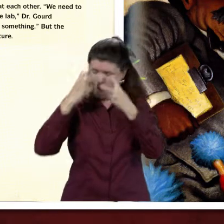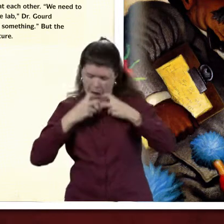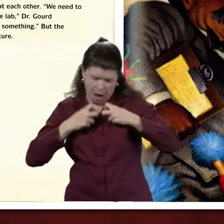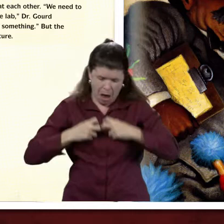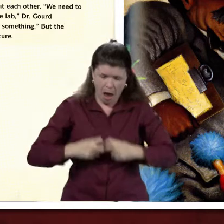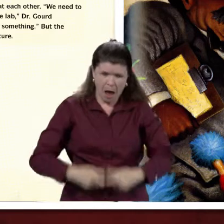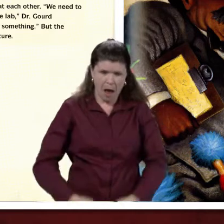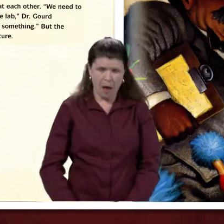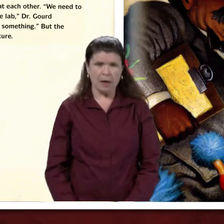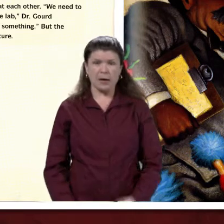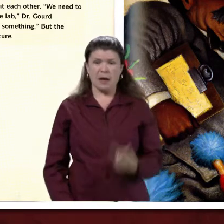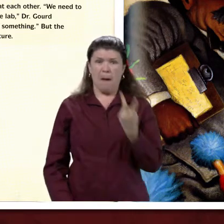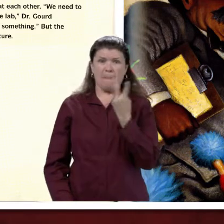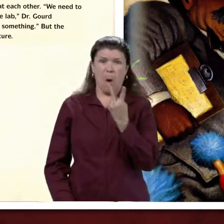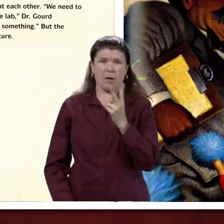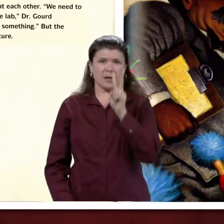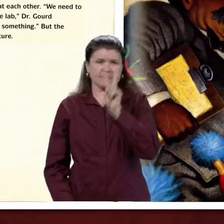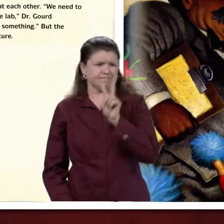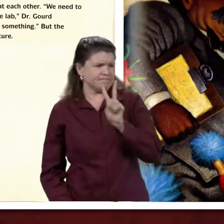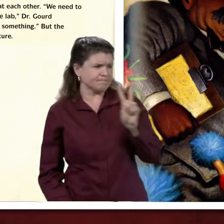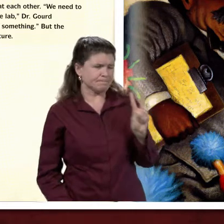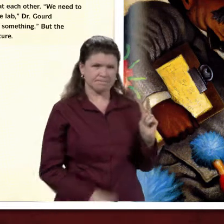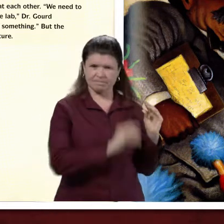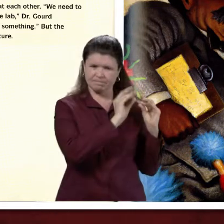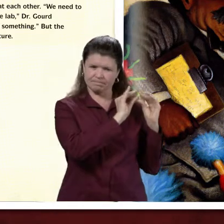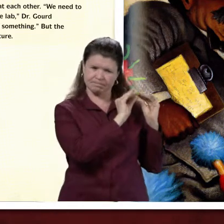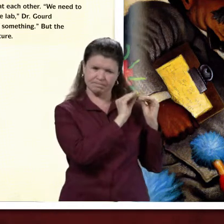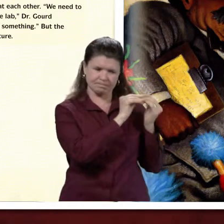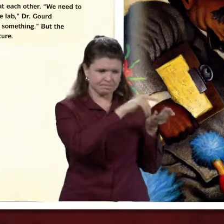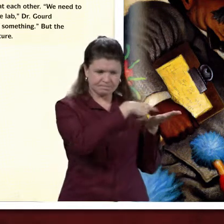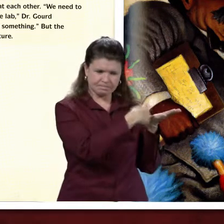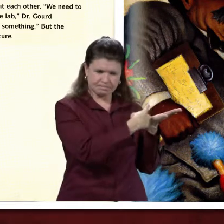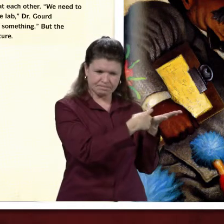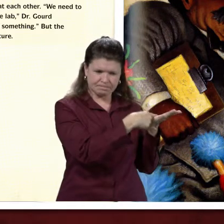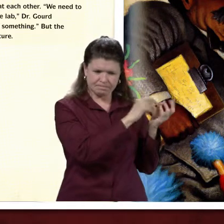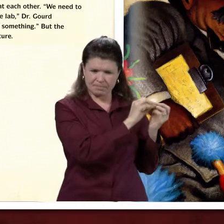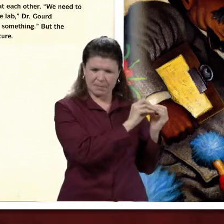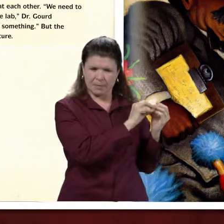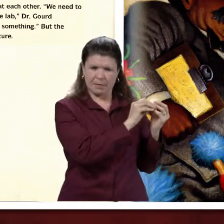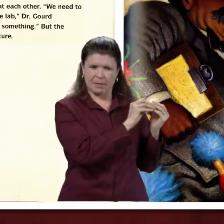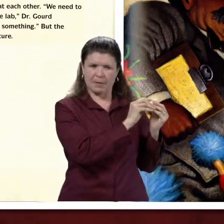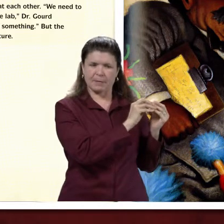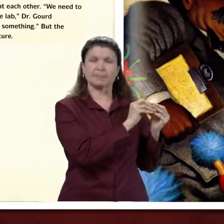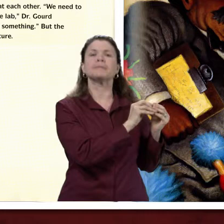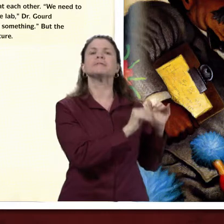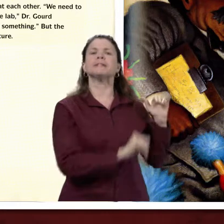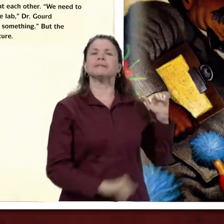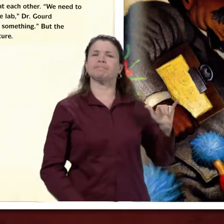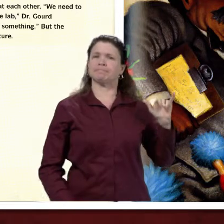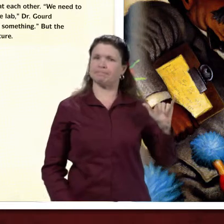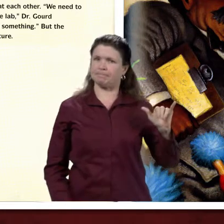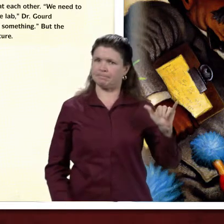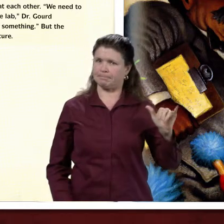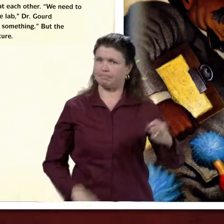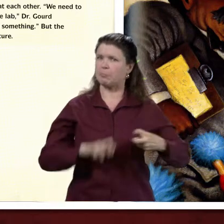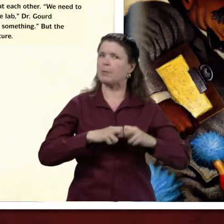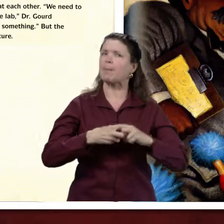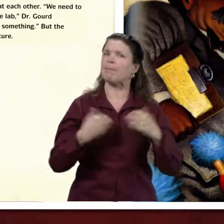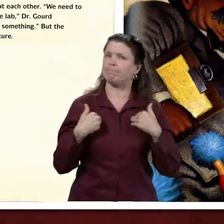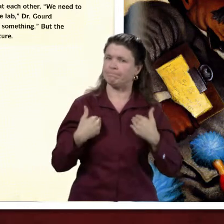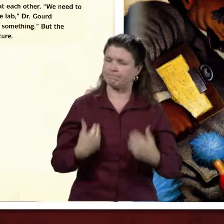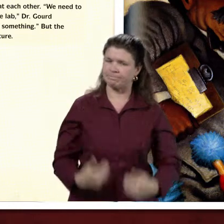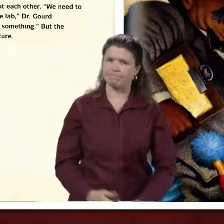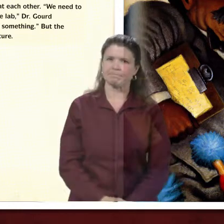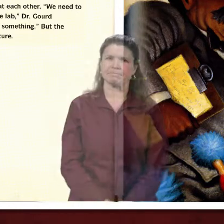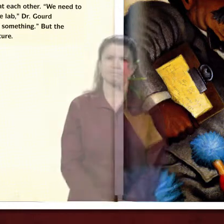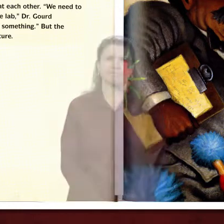over Camilla. "Or possibly some form of bacteria," said Mr. Mellon. Out popped squiggly little